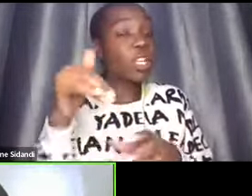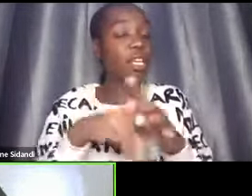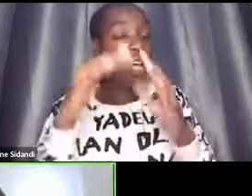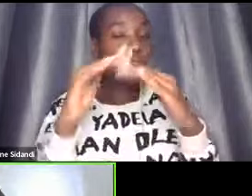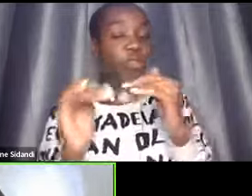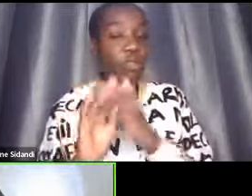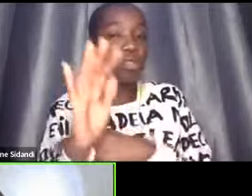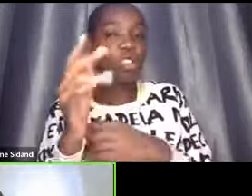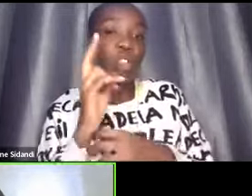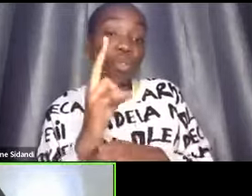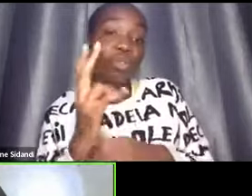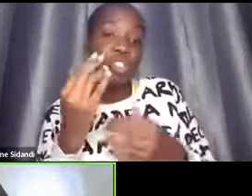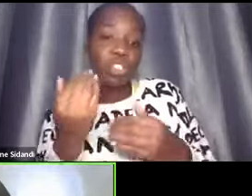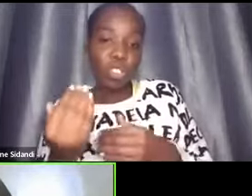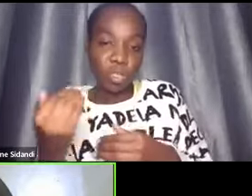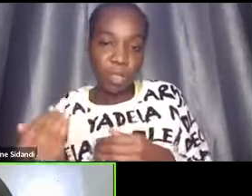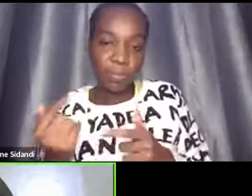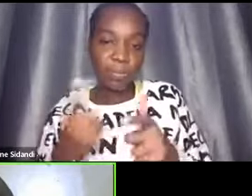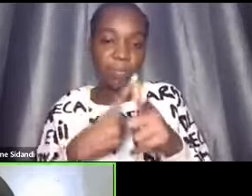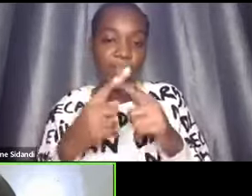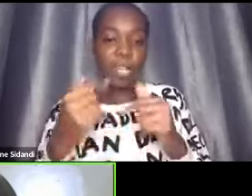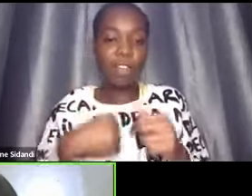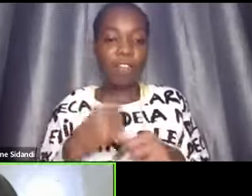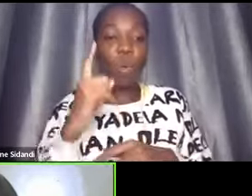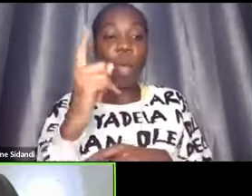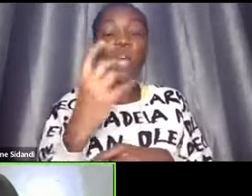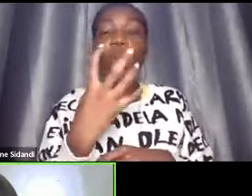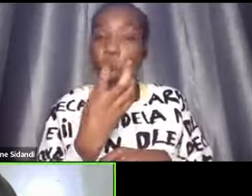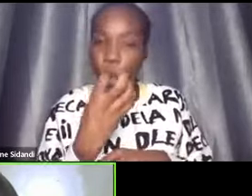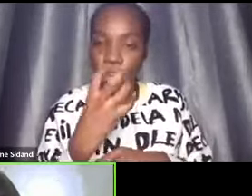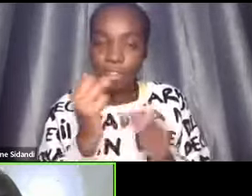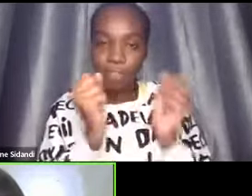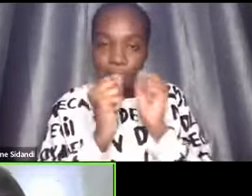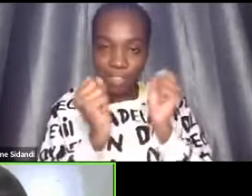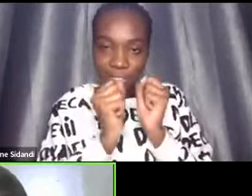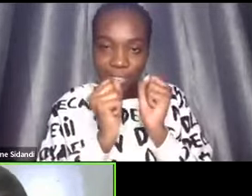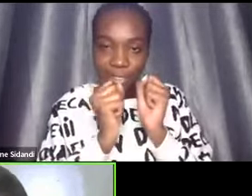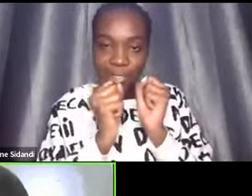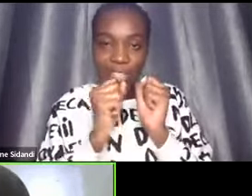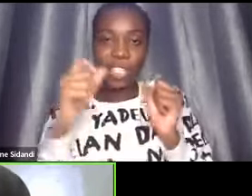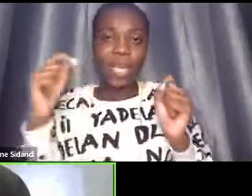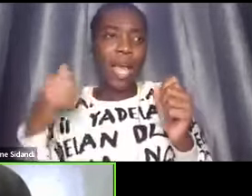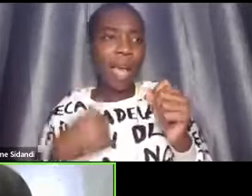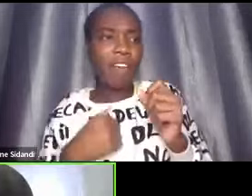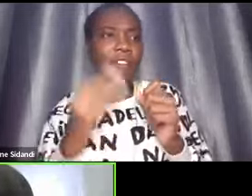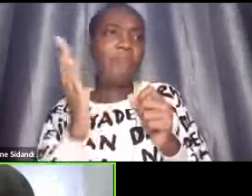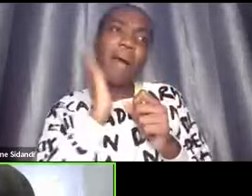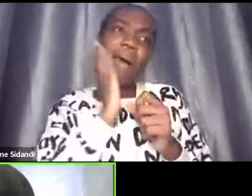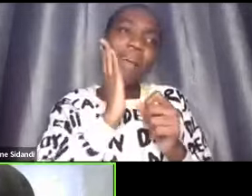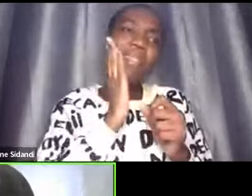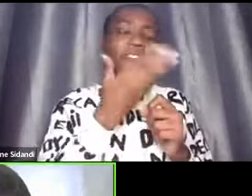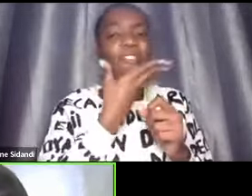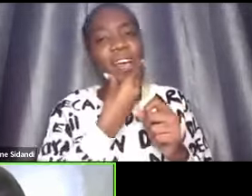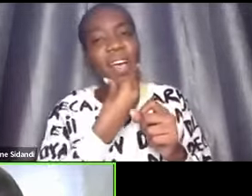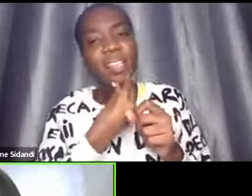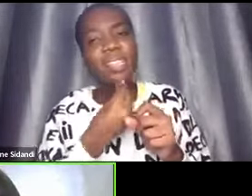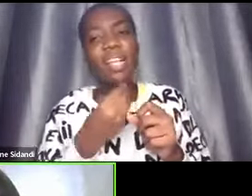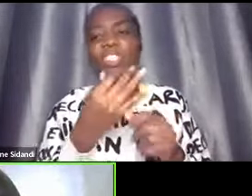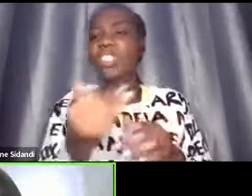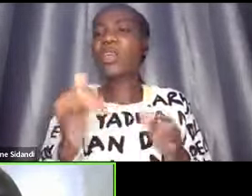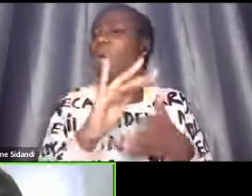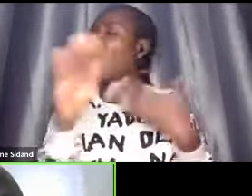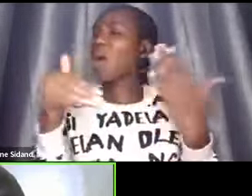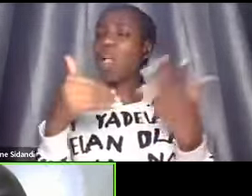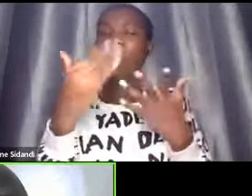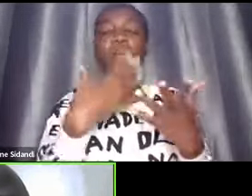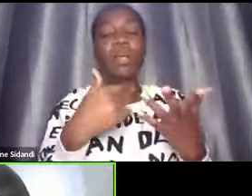your children, and you only have one orange in the fridge, and they say, Mom, Dad, I want this orange. Each one of them